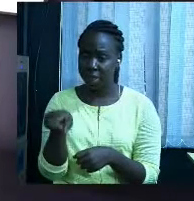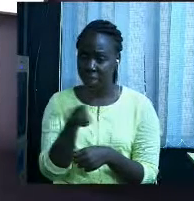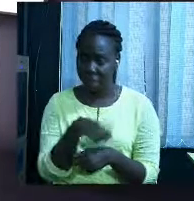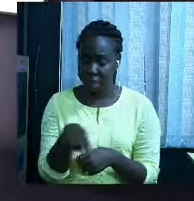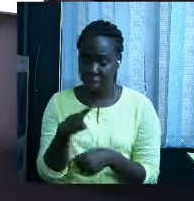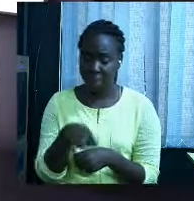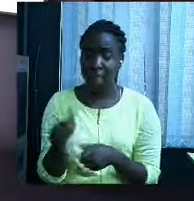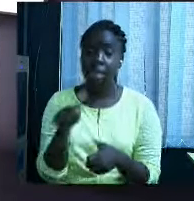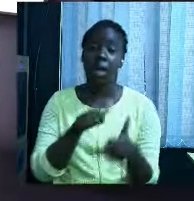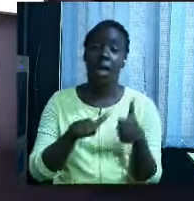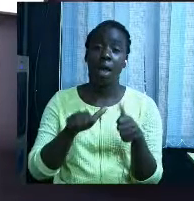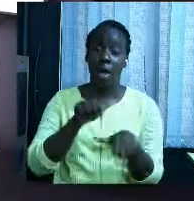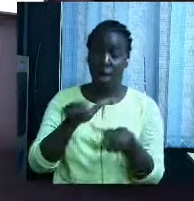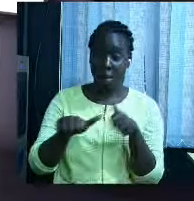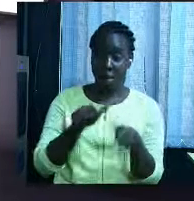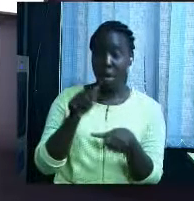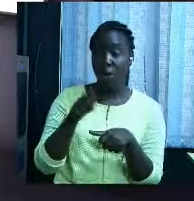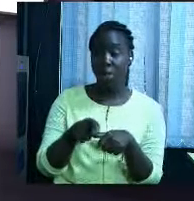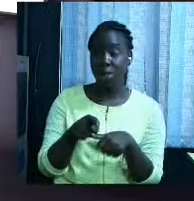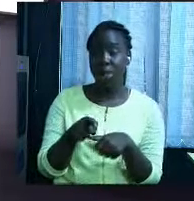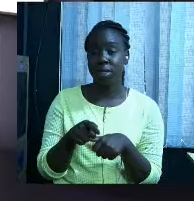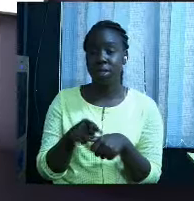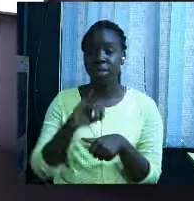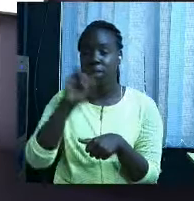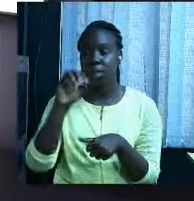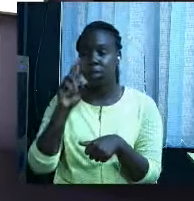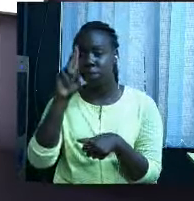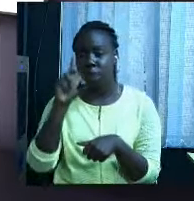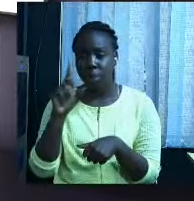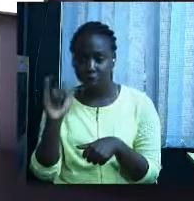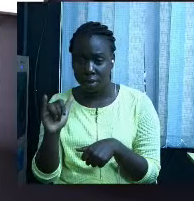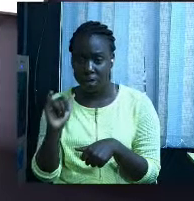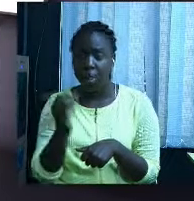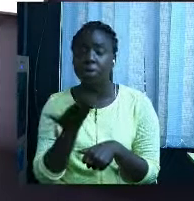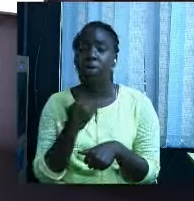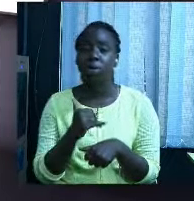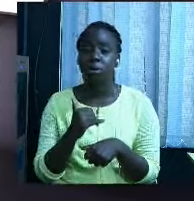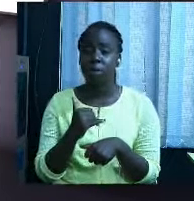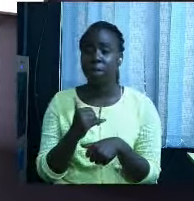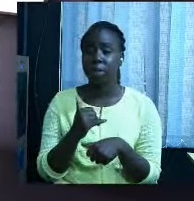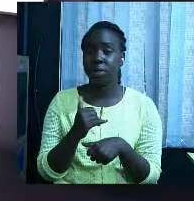her contributions to the subject. Judy, do you want to take the floor?